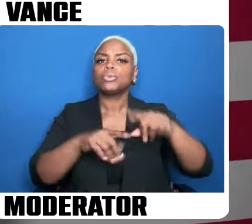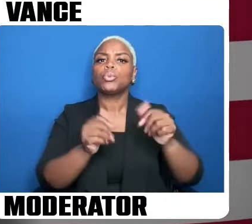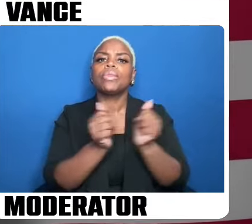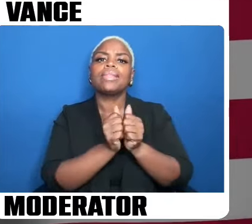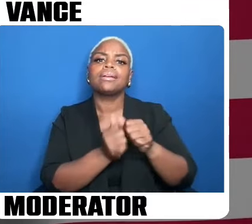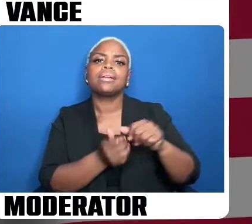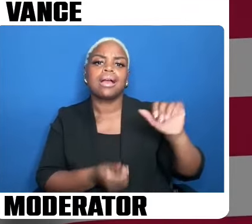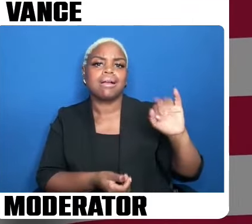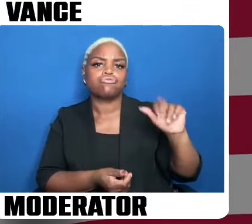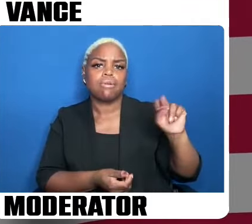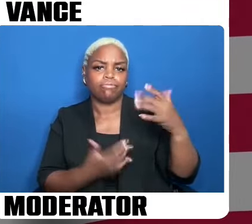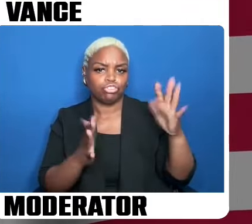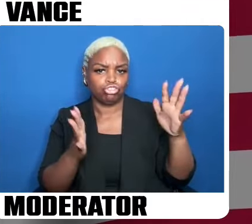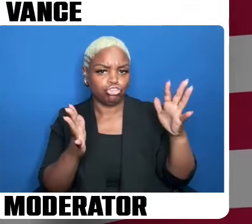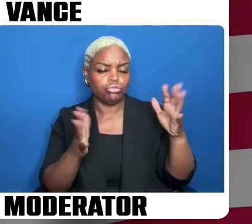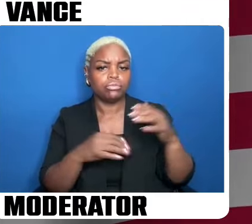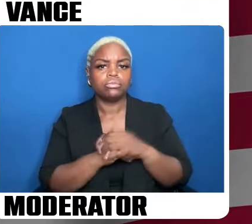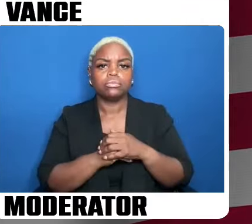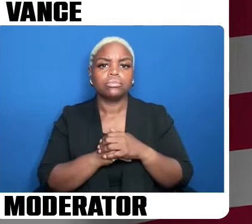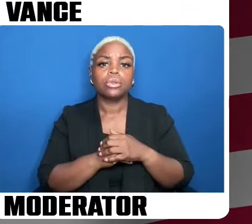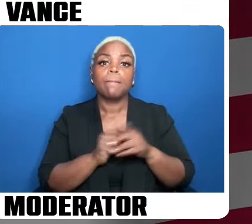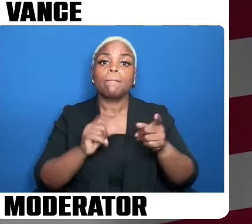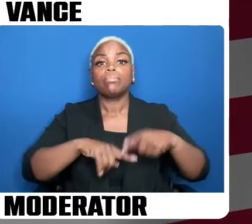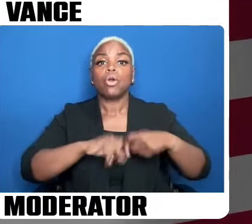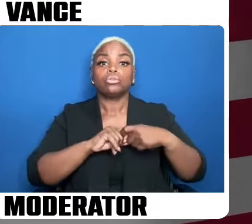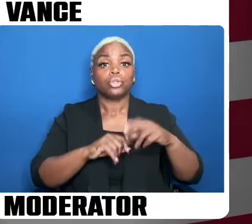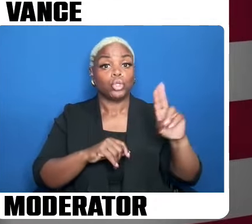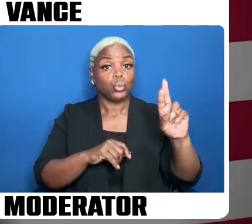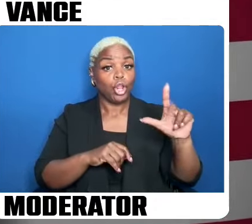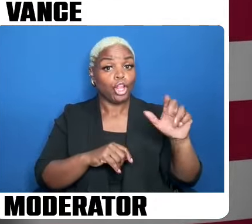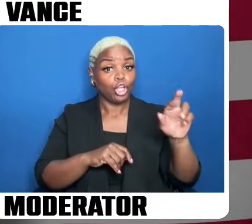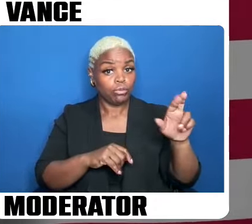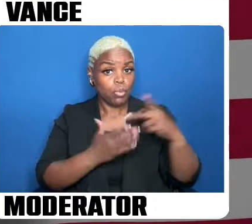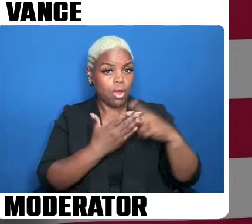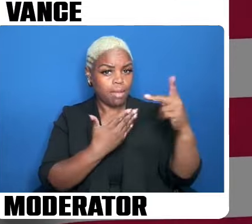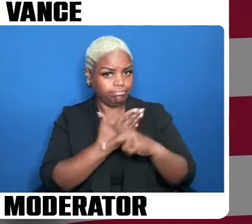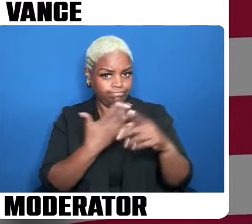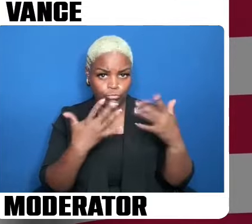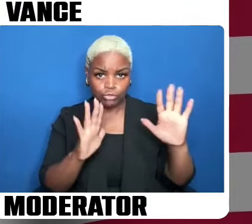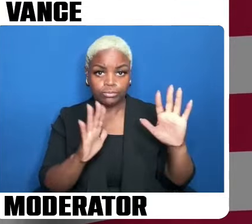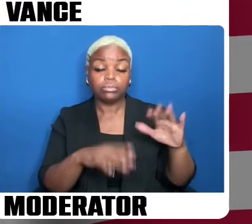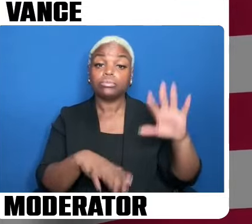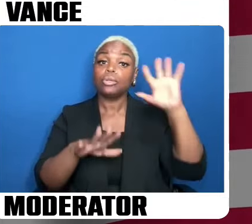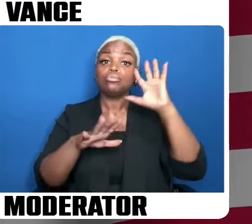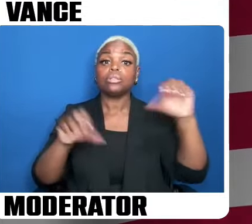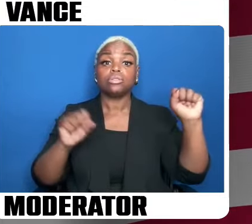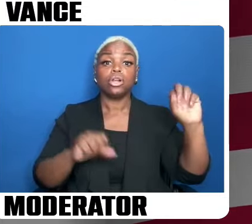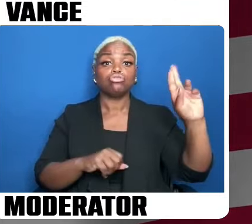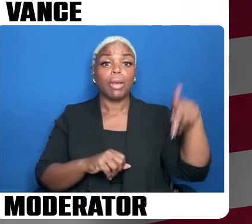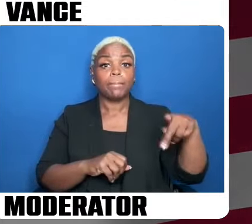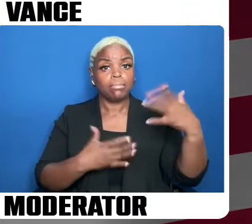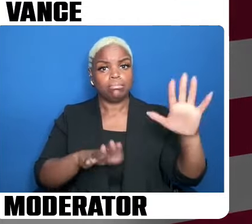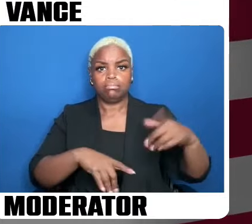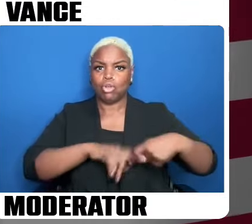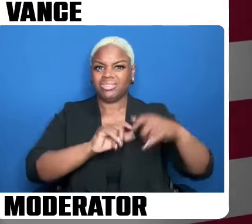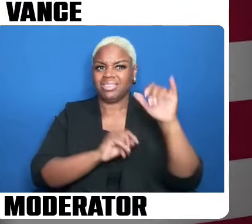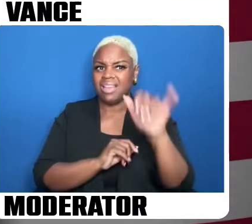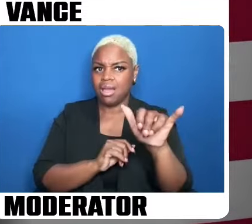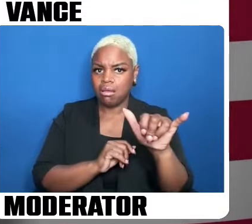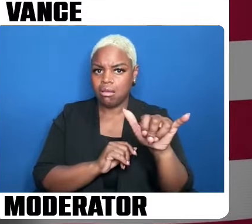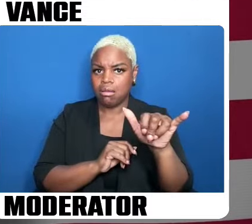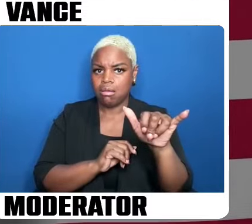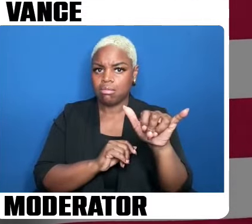deal. He recently said, just 5 days ago, the U.S. must now make a diplomatic deal with